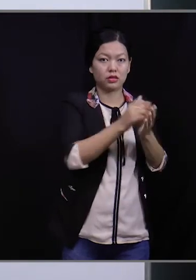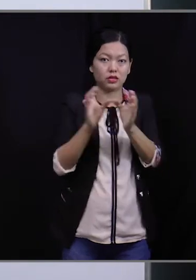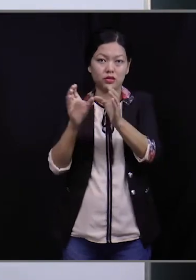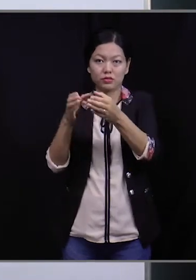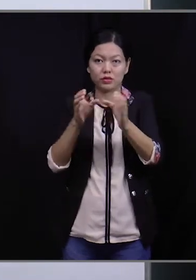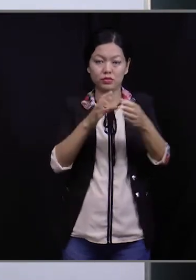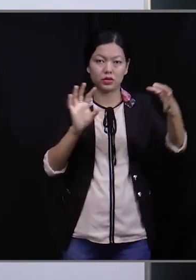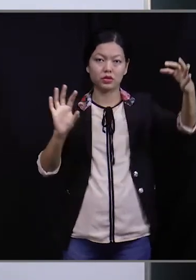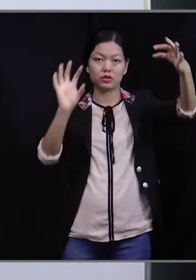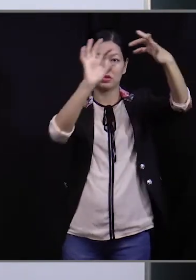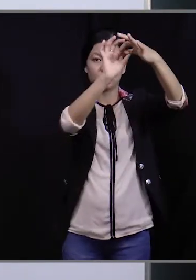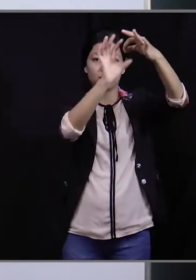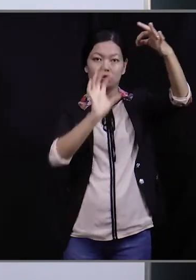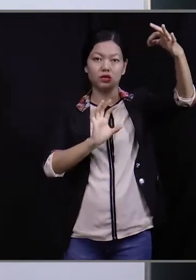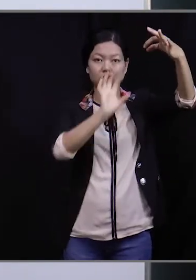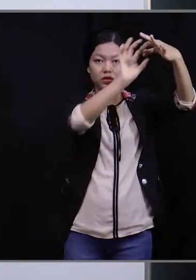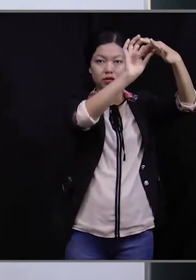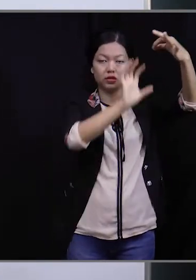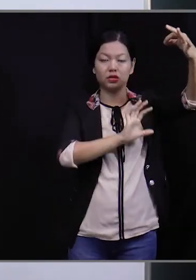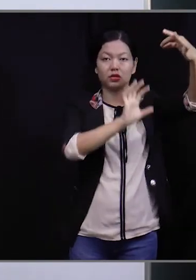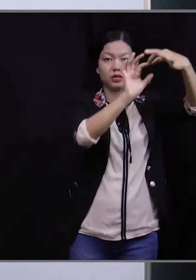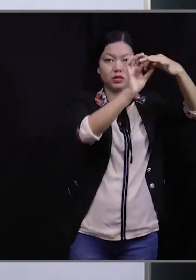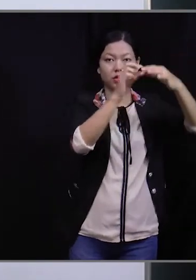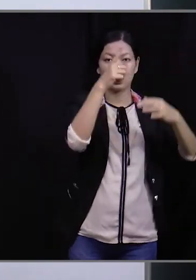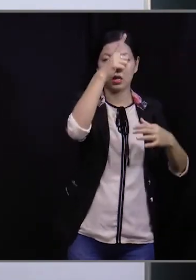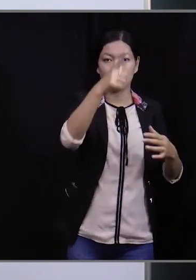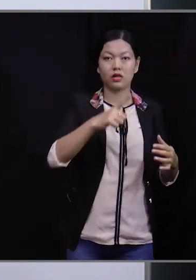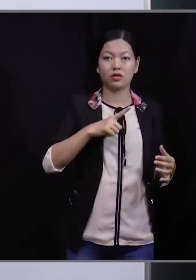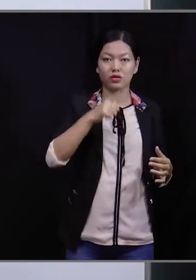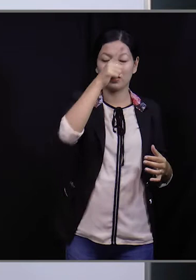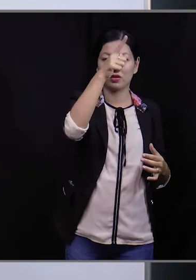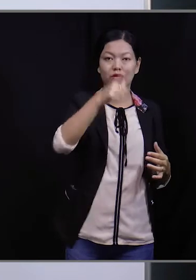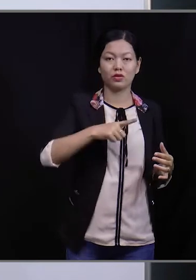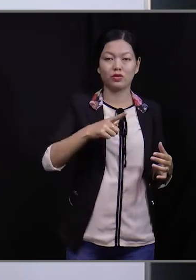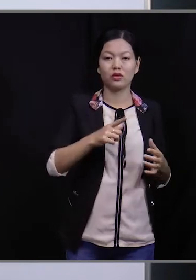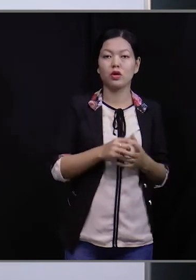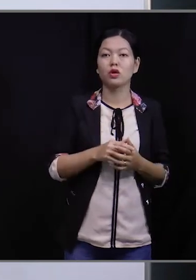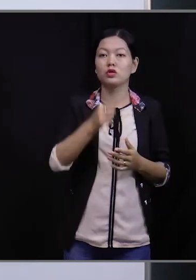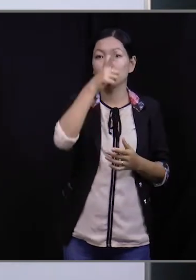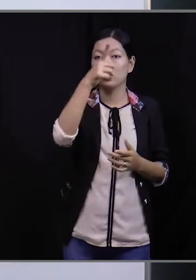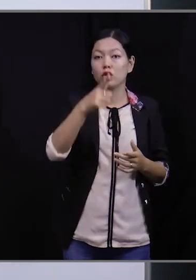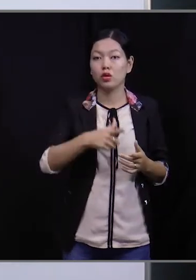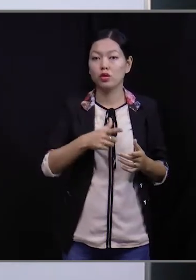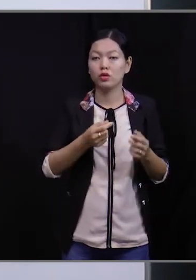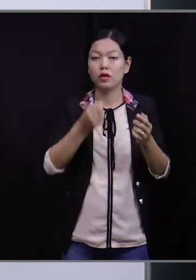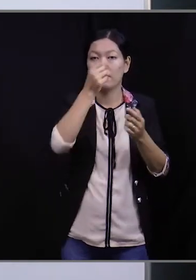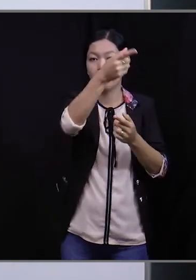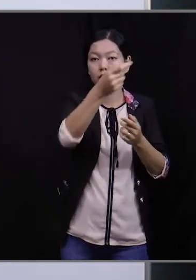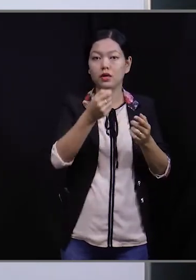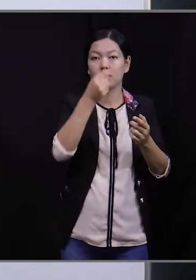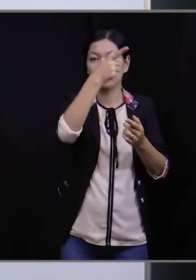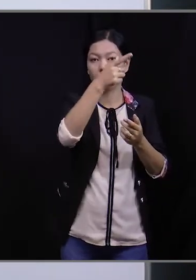When you borrow money from me, I will charge you interest rate. That interest rate is technically called repo rate